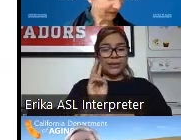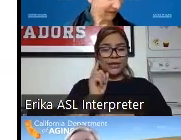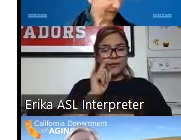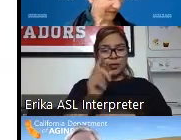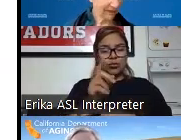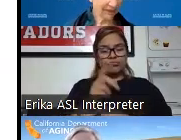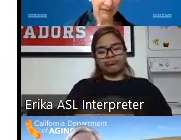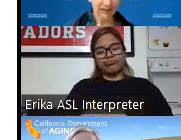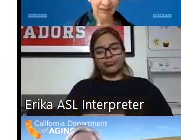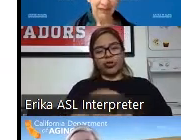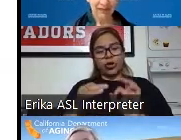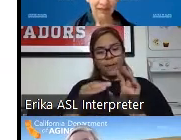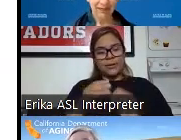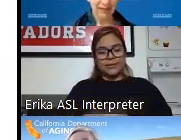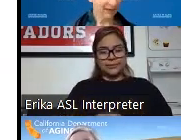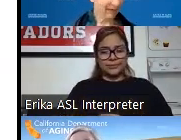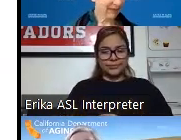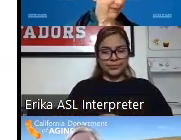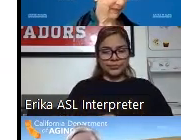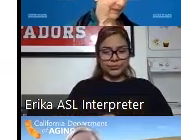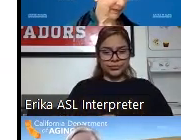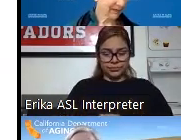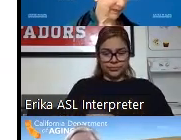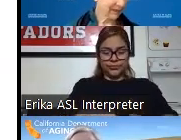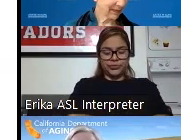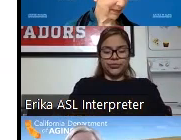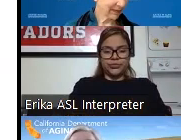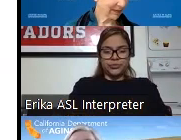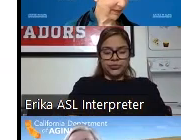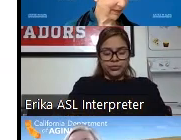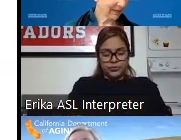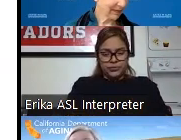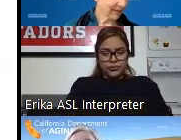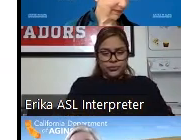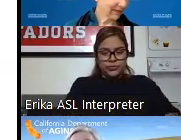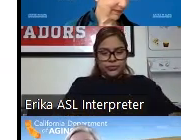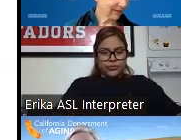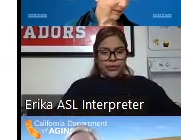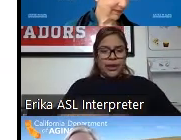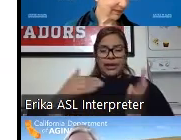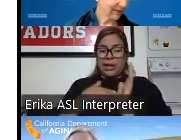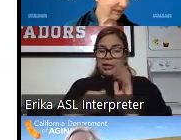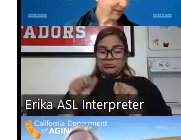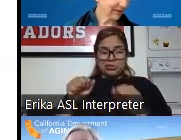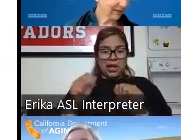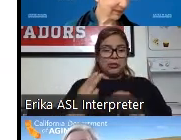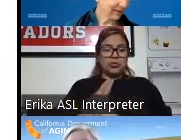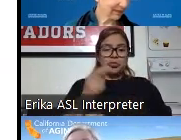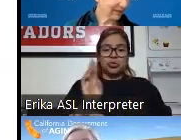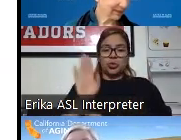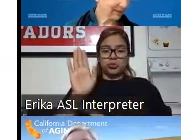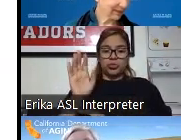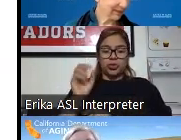allocated for each public comment. You may use your raised hand icon in Zoom, or if you're on the phone,